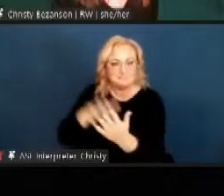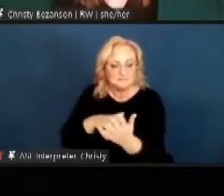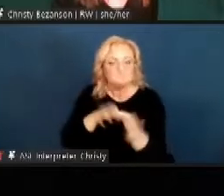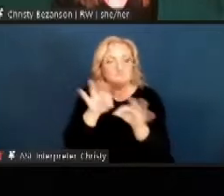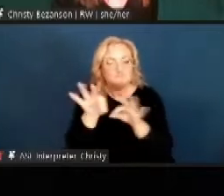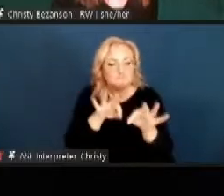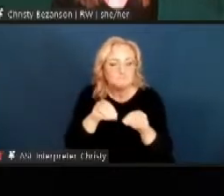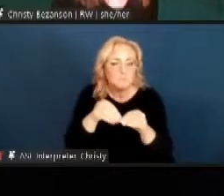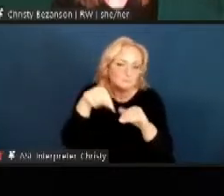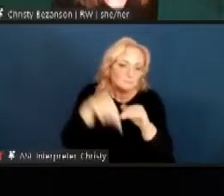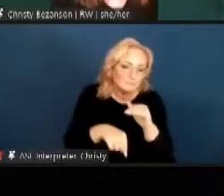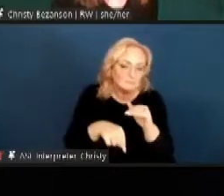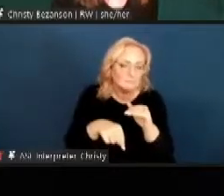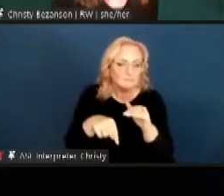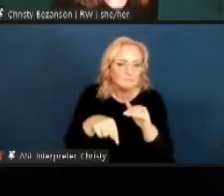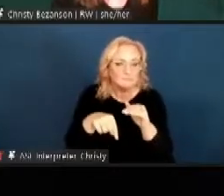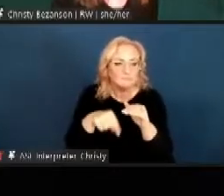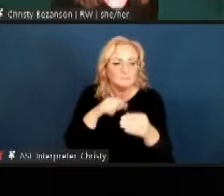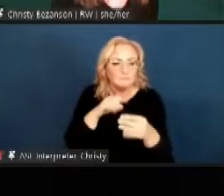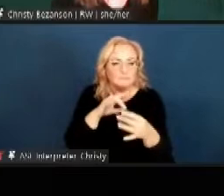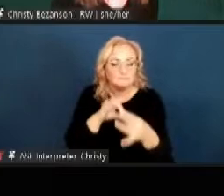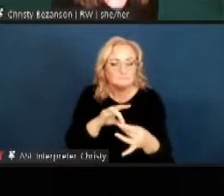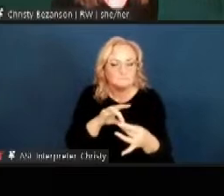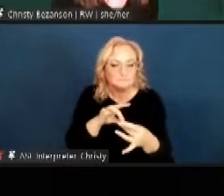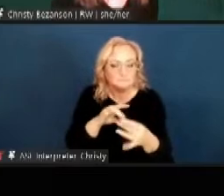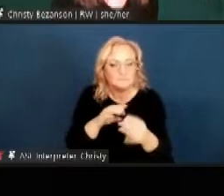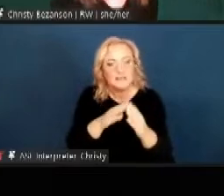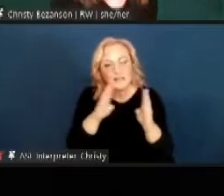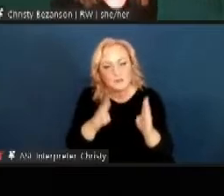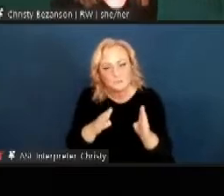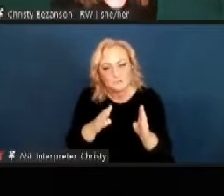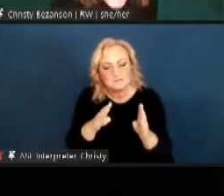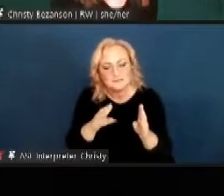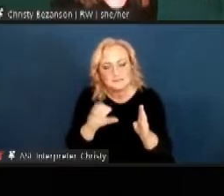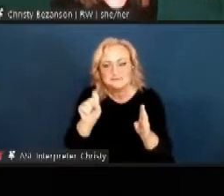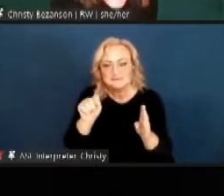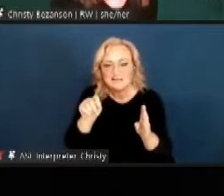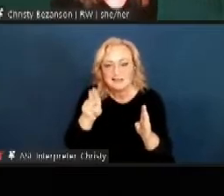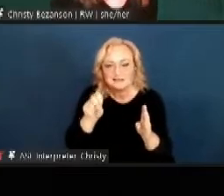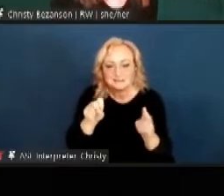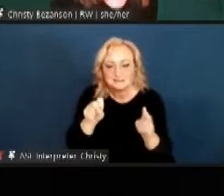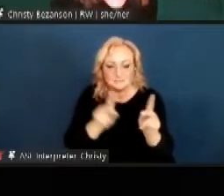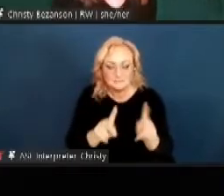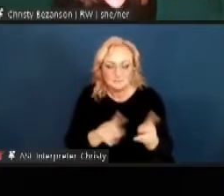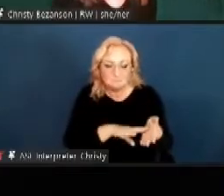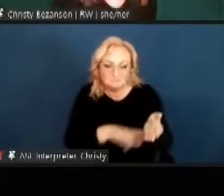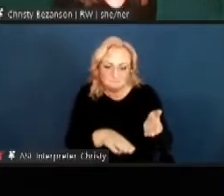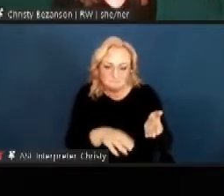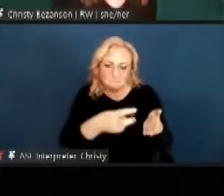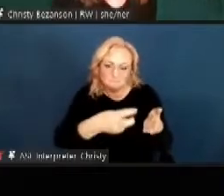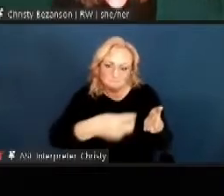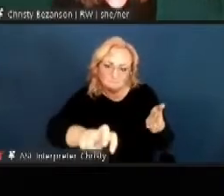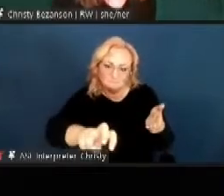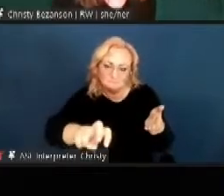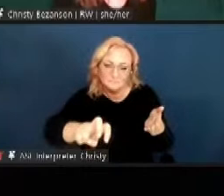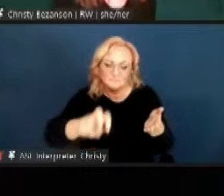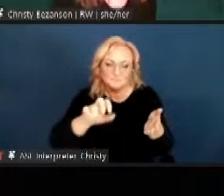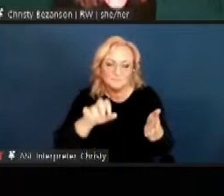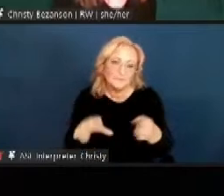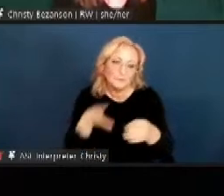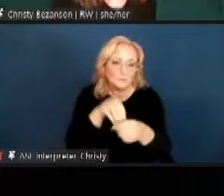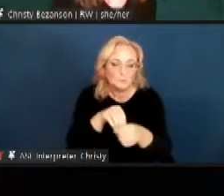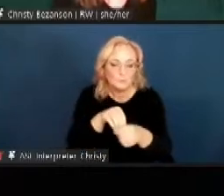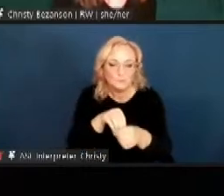about the housing status of individuals coming out of facilities, including